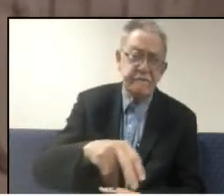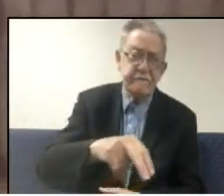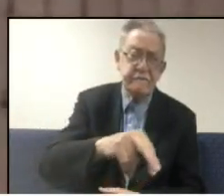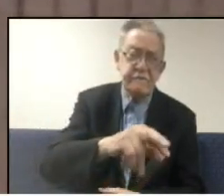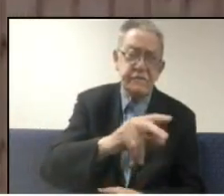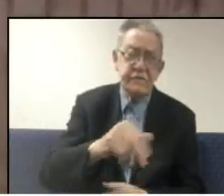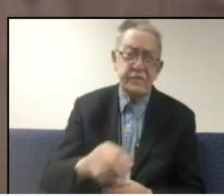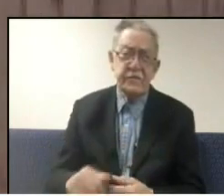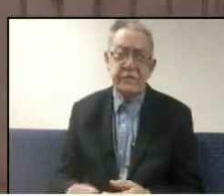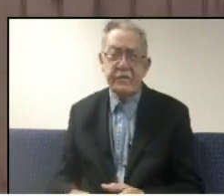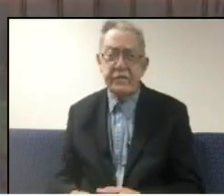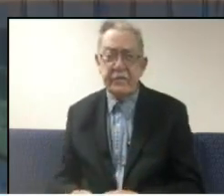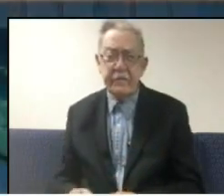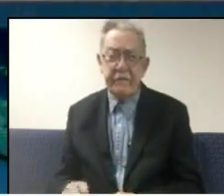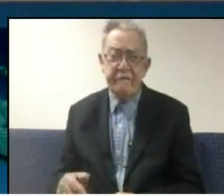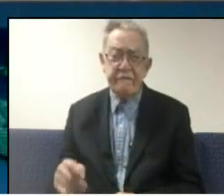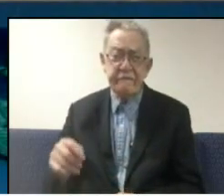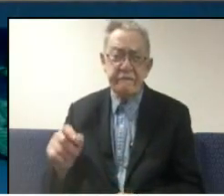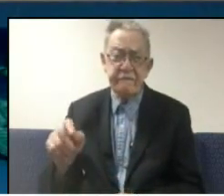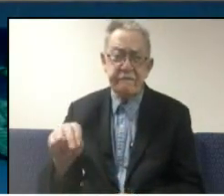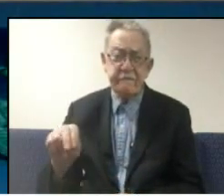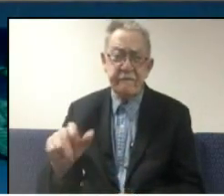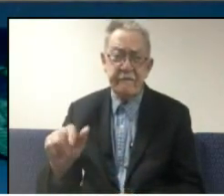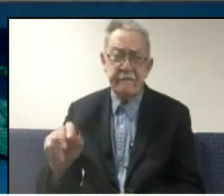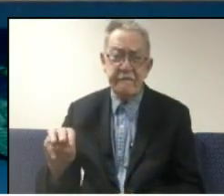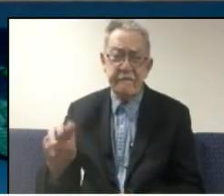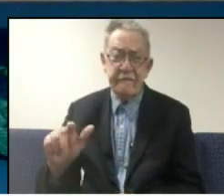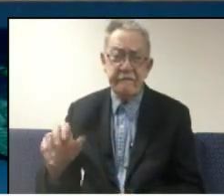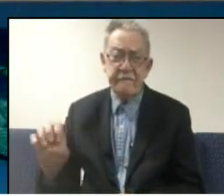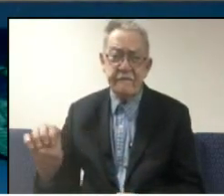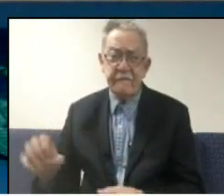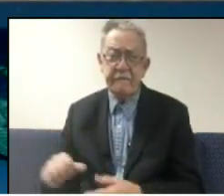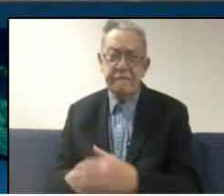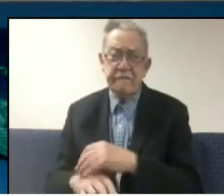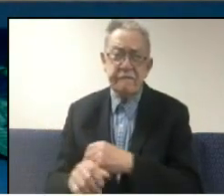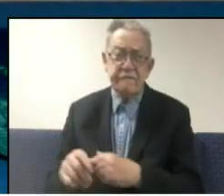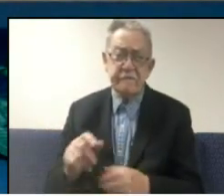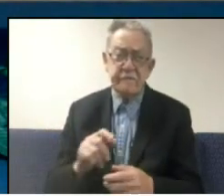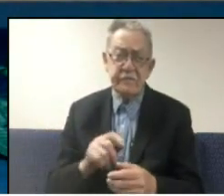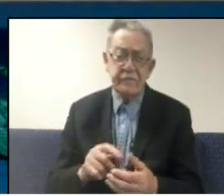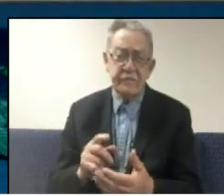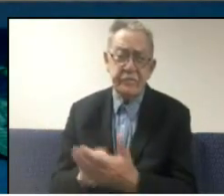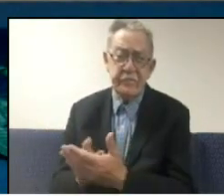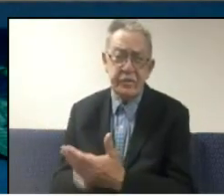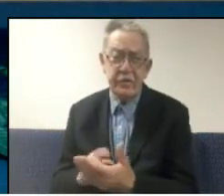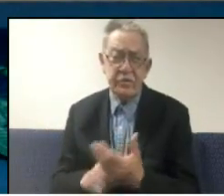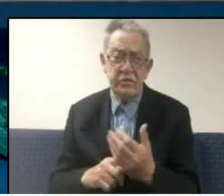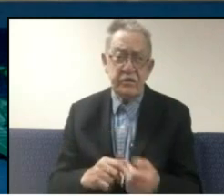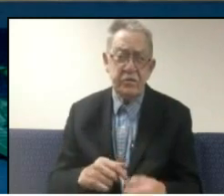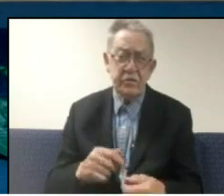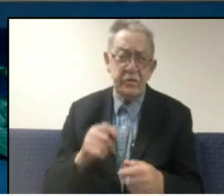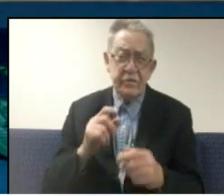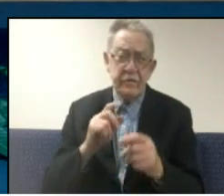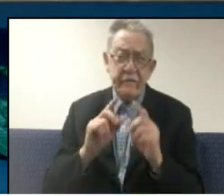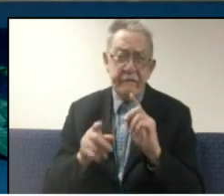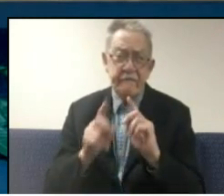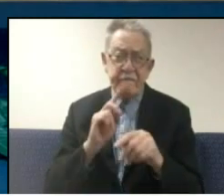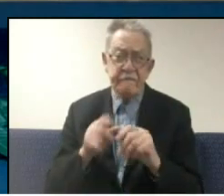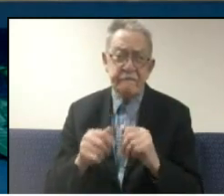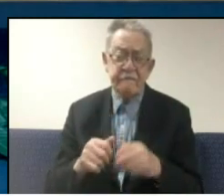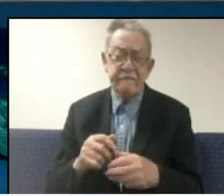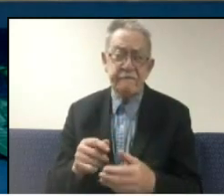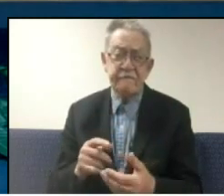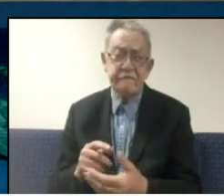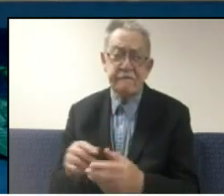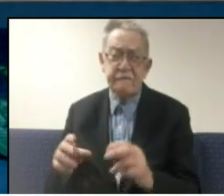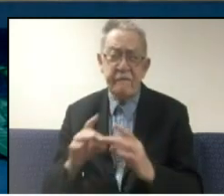10 Mile, and we would ponder back and forth and discuss things. It was not an immediate, I decided yesterday I'm going